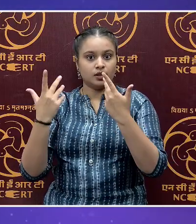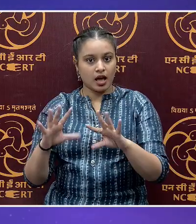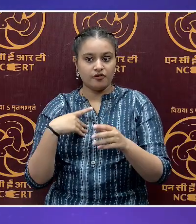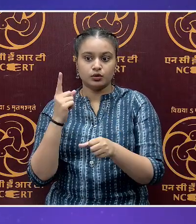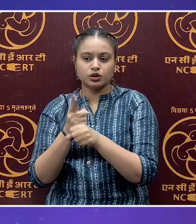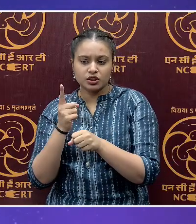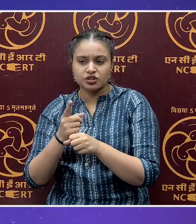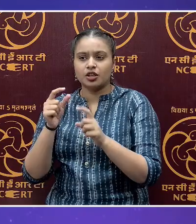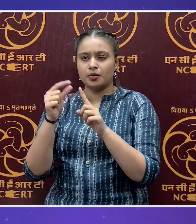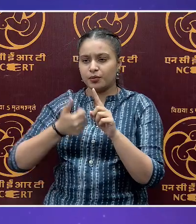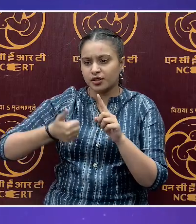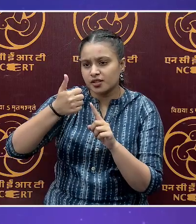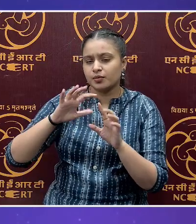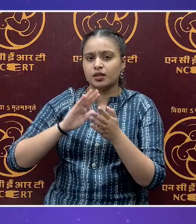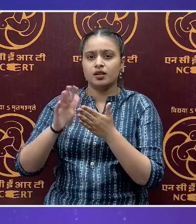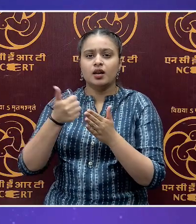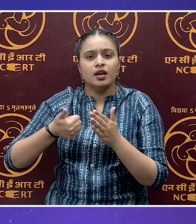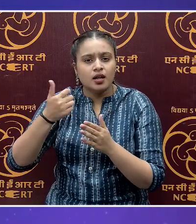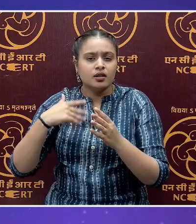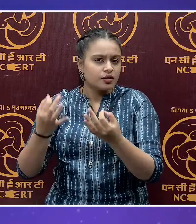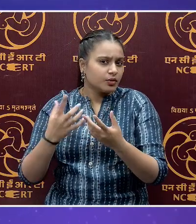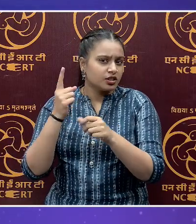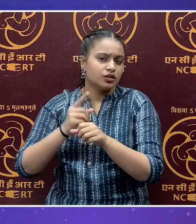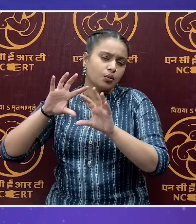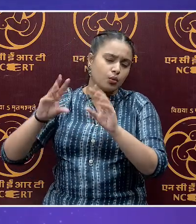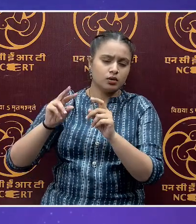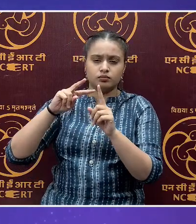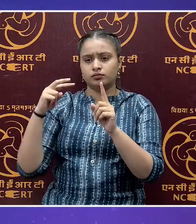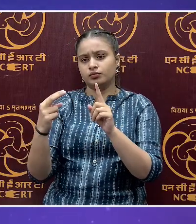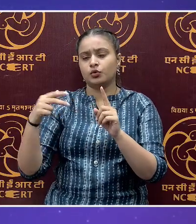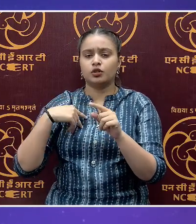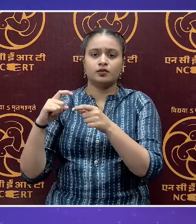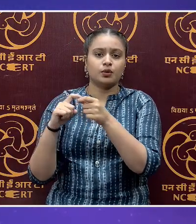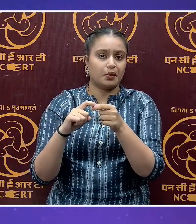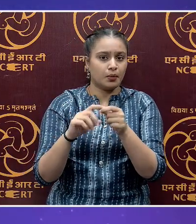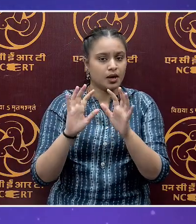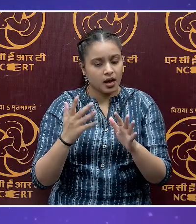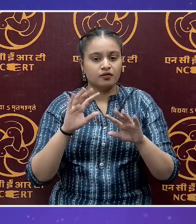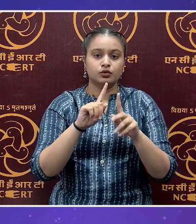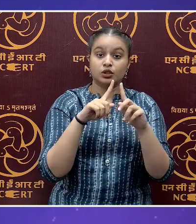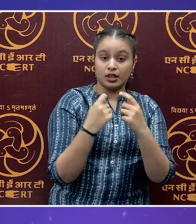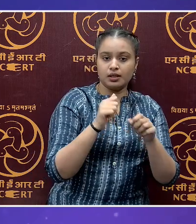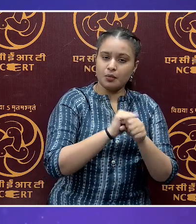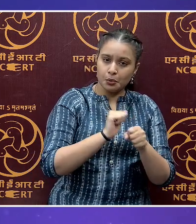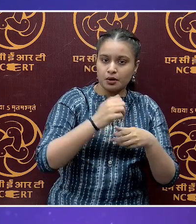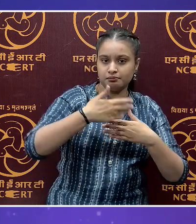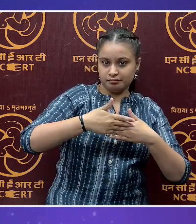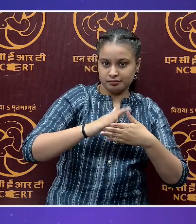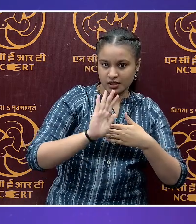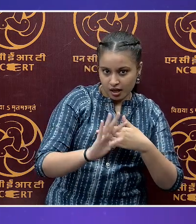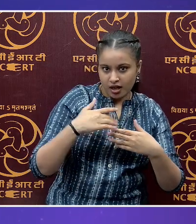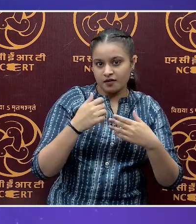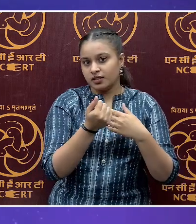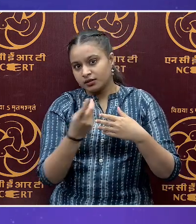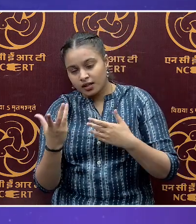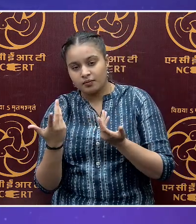teacher, principals, as well as the special educator points of view. So our team is aligned for that, and we have assigned a number for